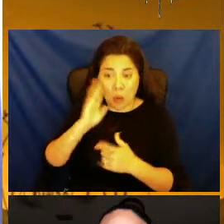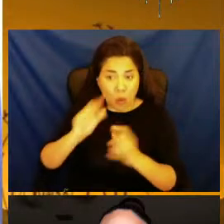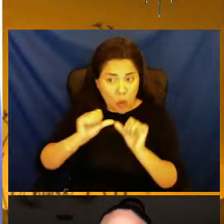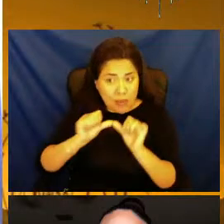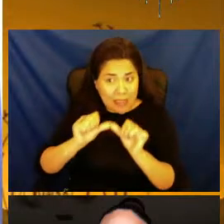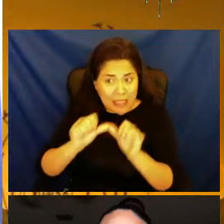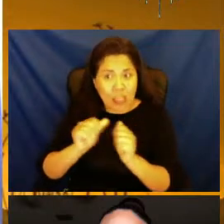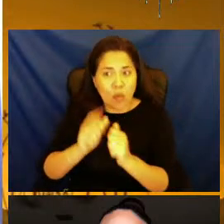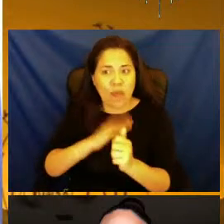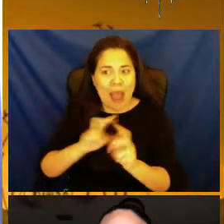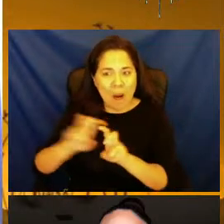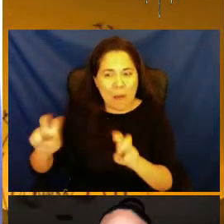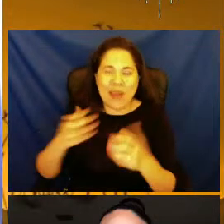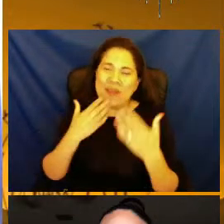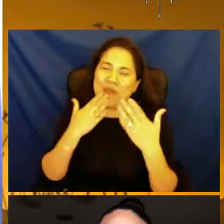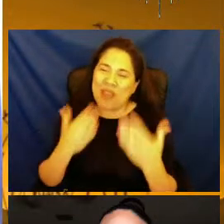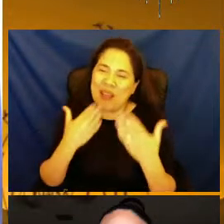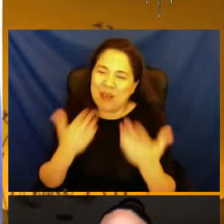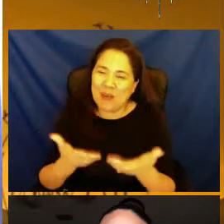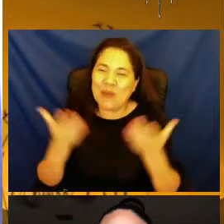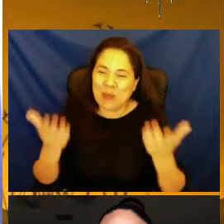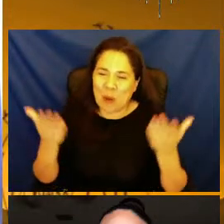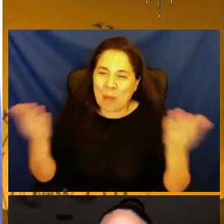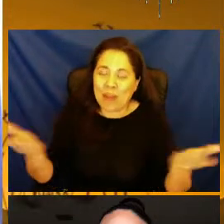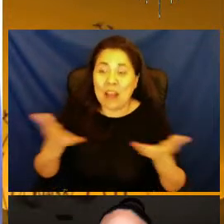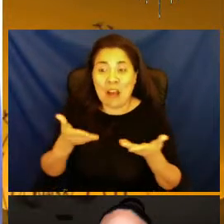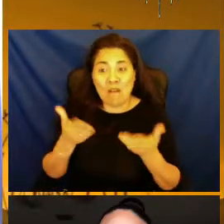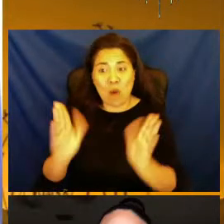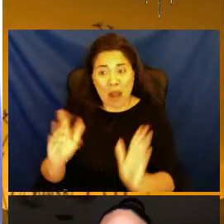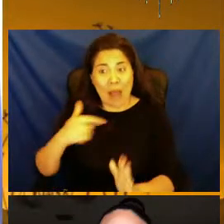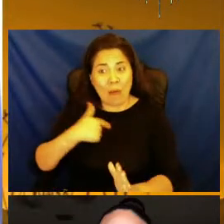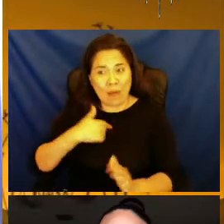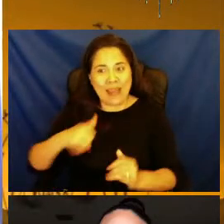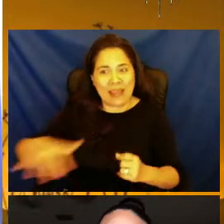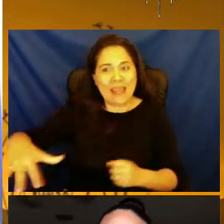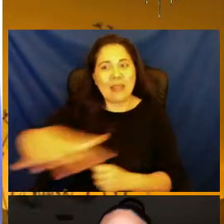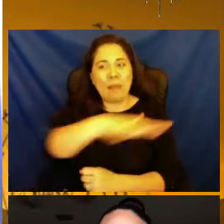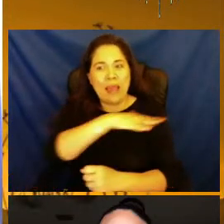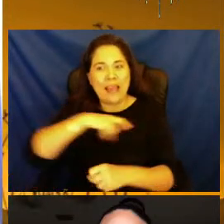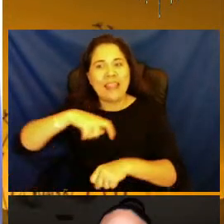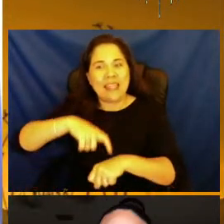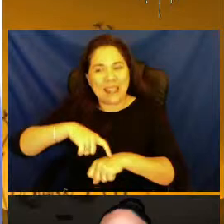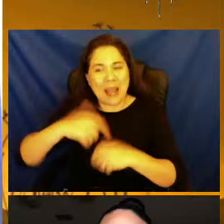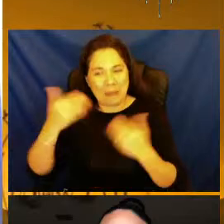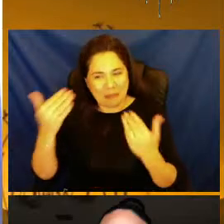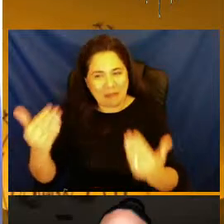with our panel. Thank you all so much for allowing me this space and time. Nalet sam to you all.